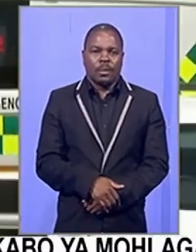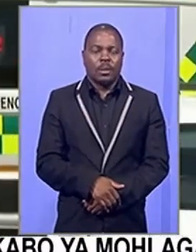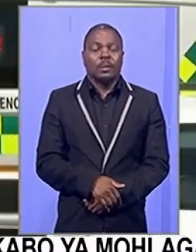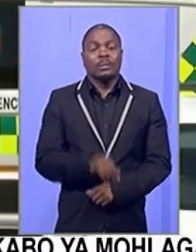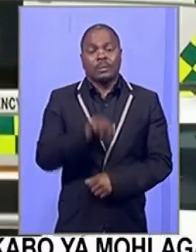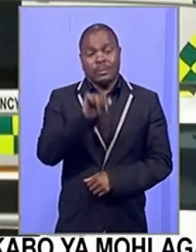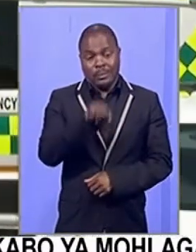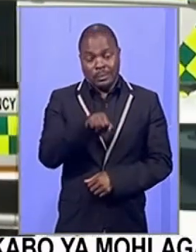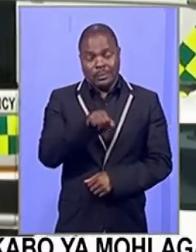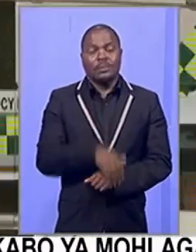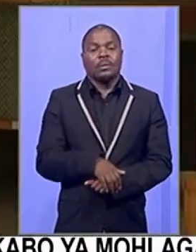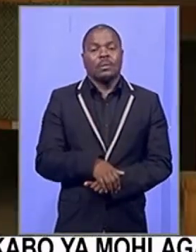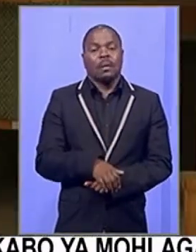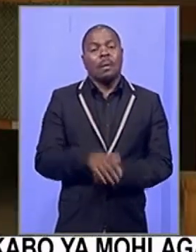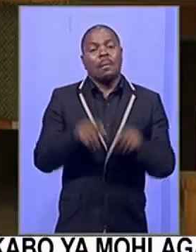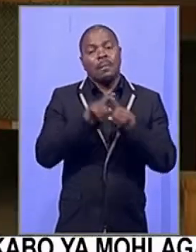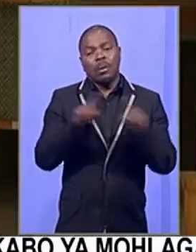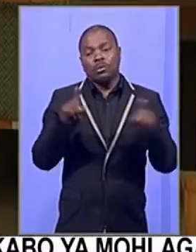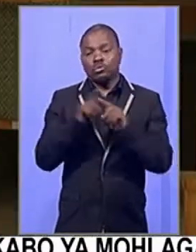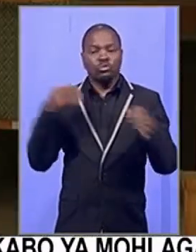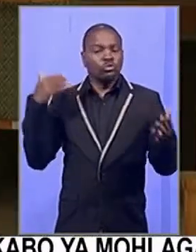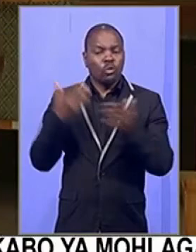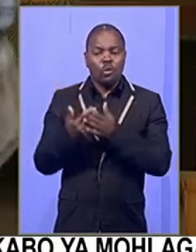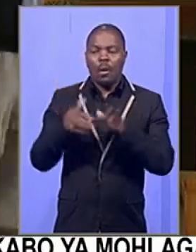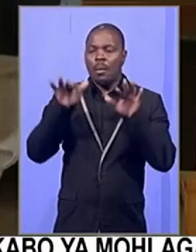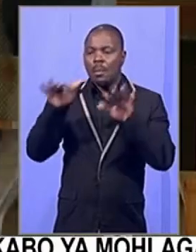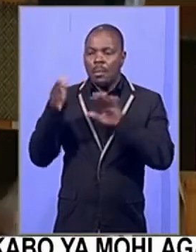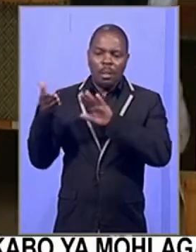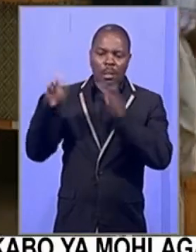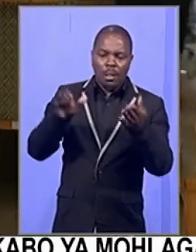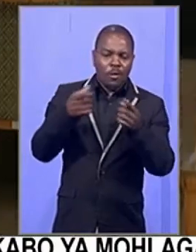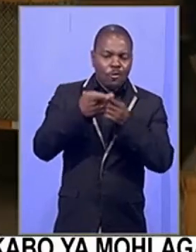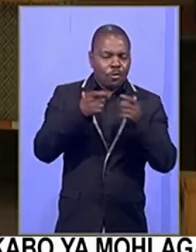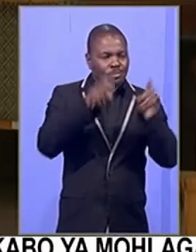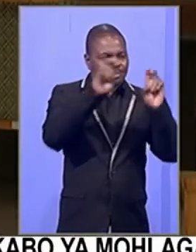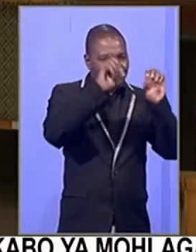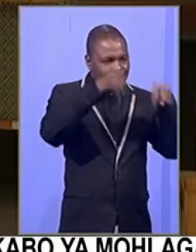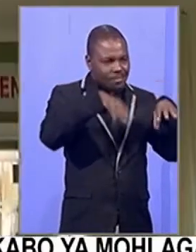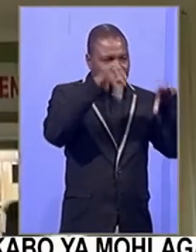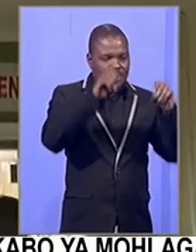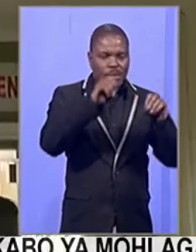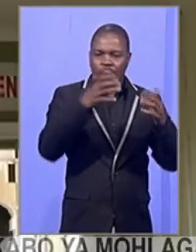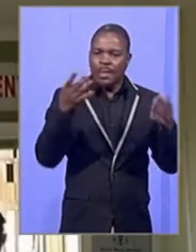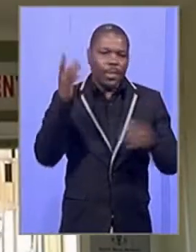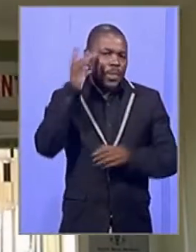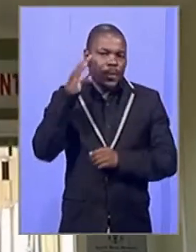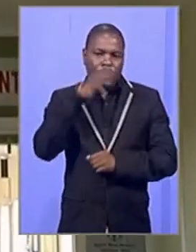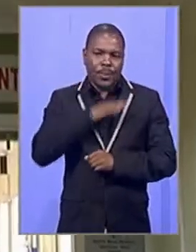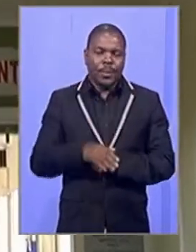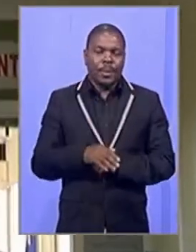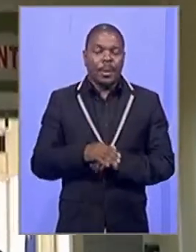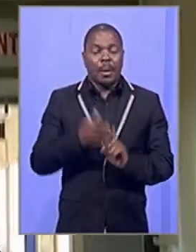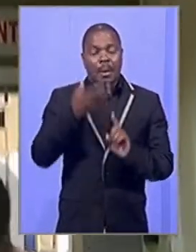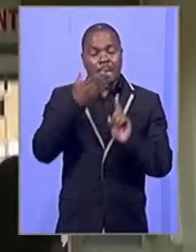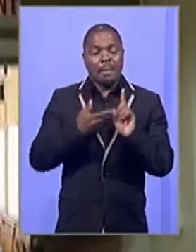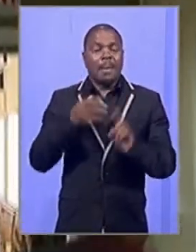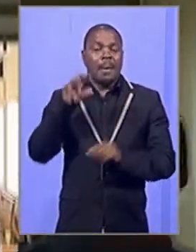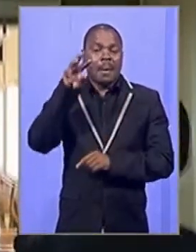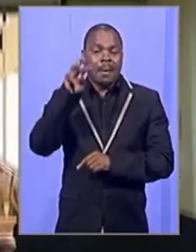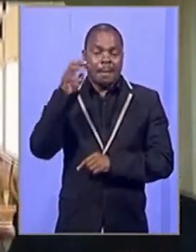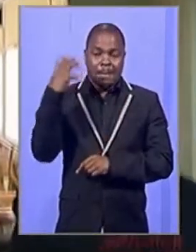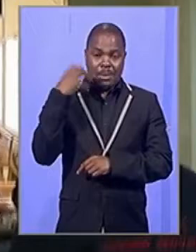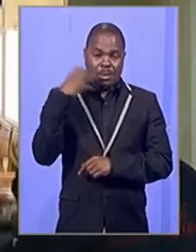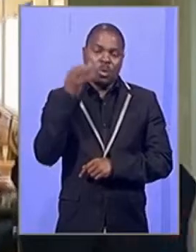ge go le bjalo ga se go abegwa ka mahu ao a hlotšwego ke kgaotšo ya kabo ya mohlagase. Ngaka Phahla o gateletše